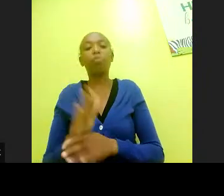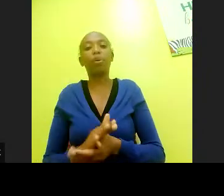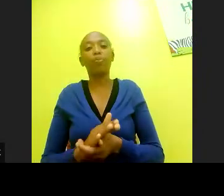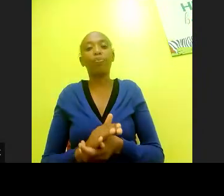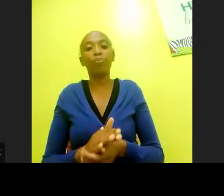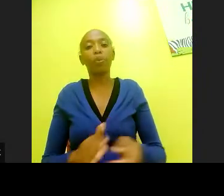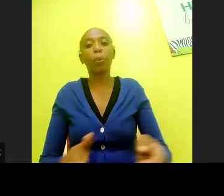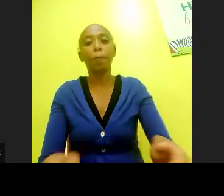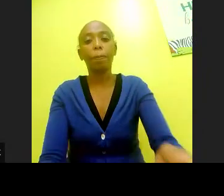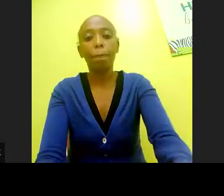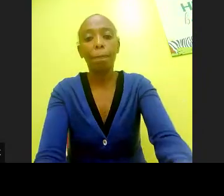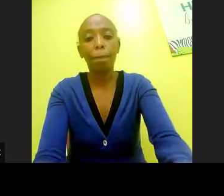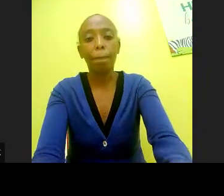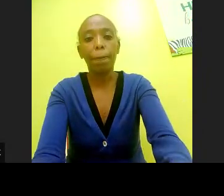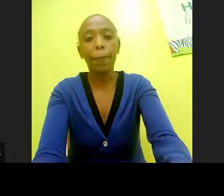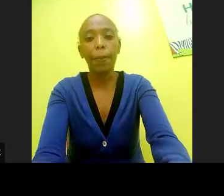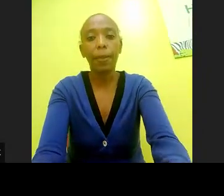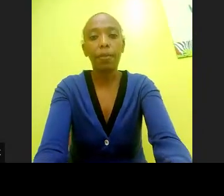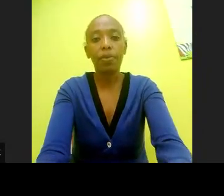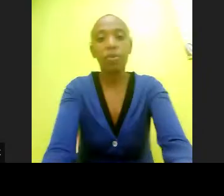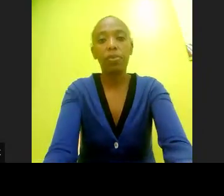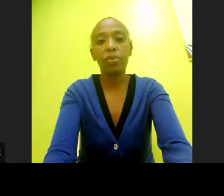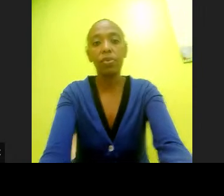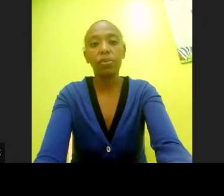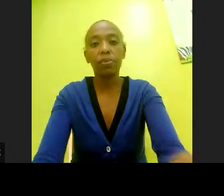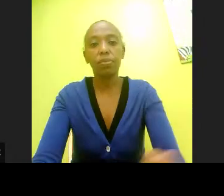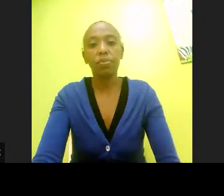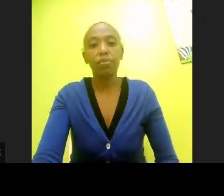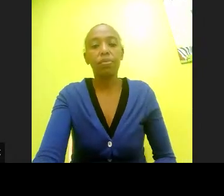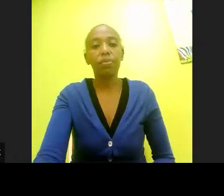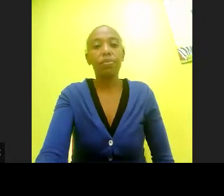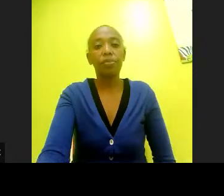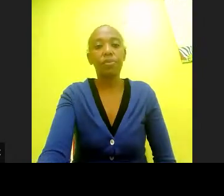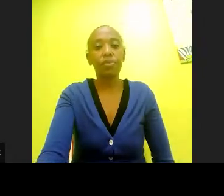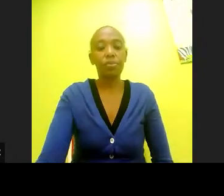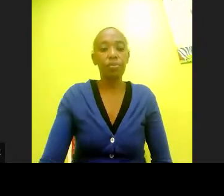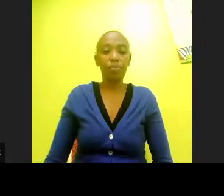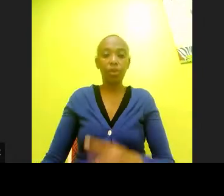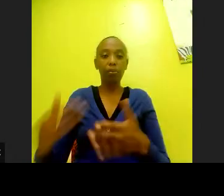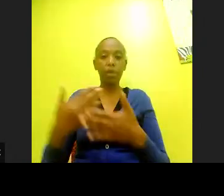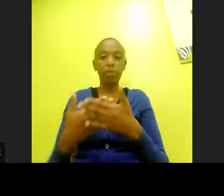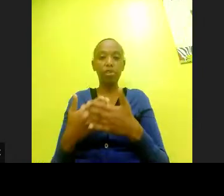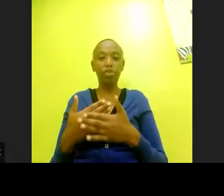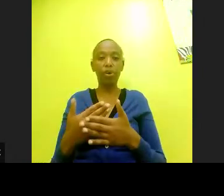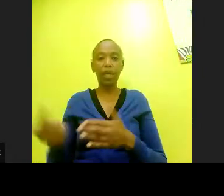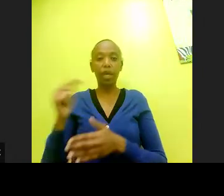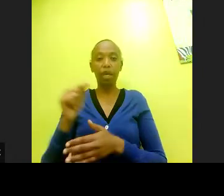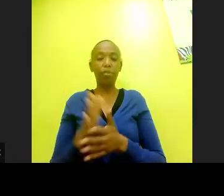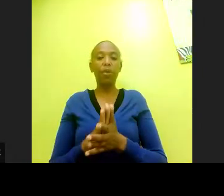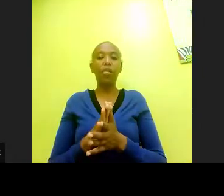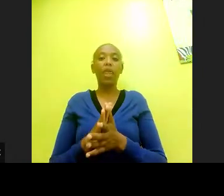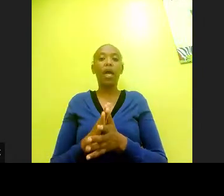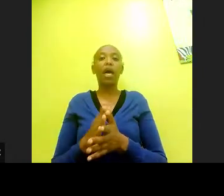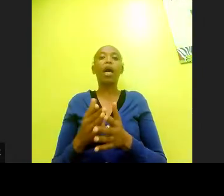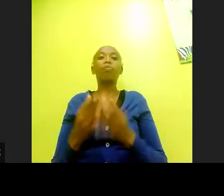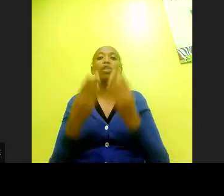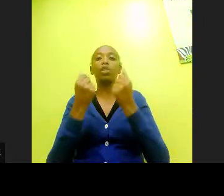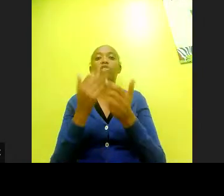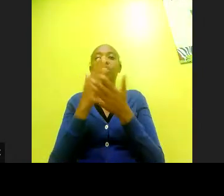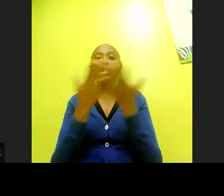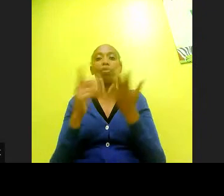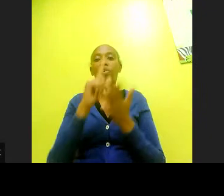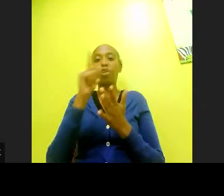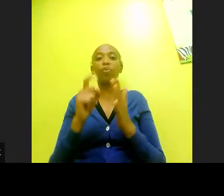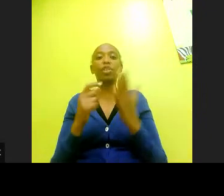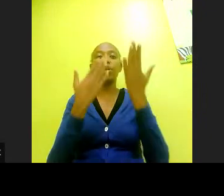directly. I can see Tracy Sonny, your hand is up, but before I come to Tracy Sonny, just addressing some of the questions and the